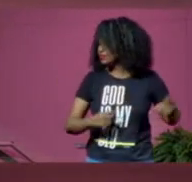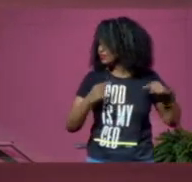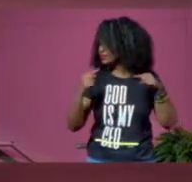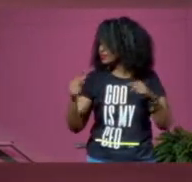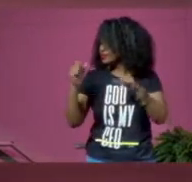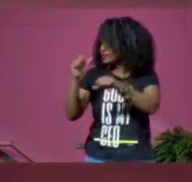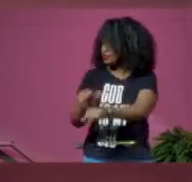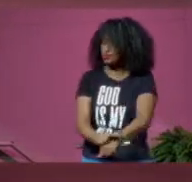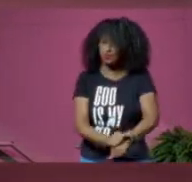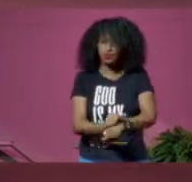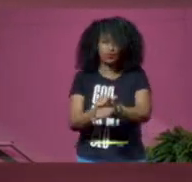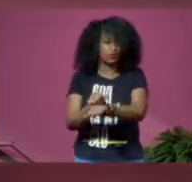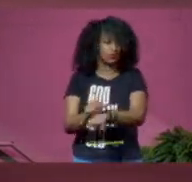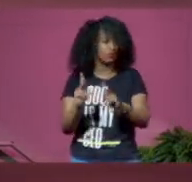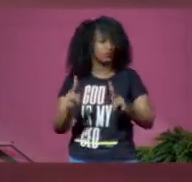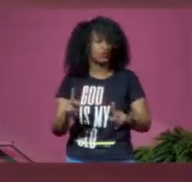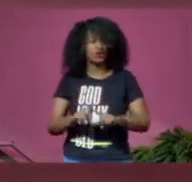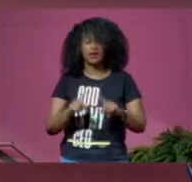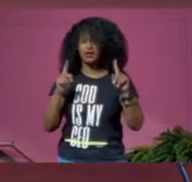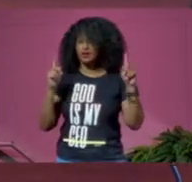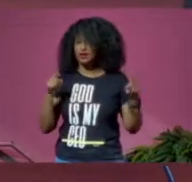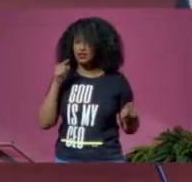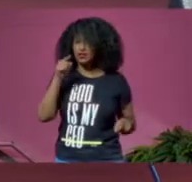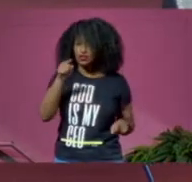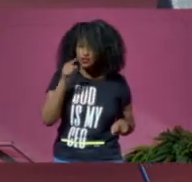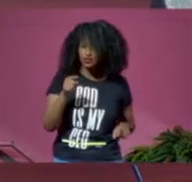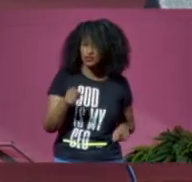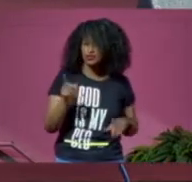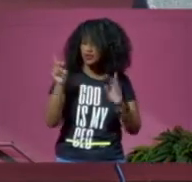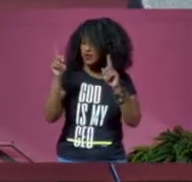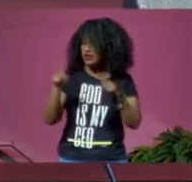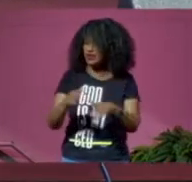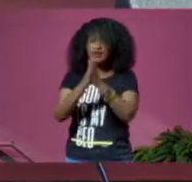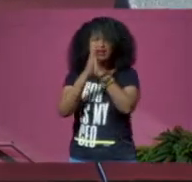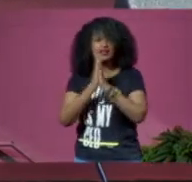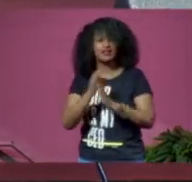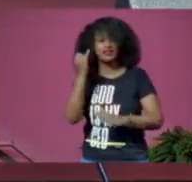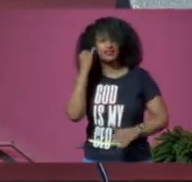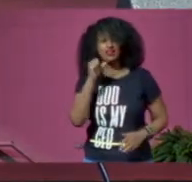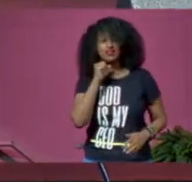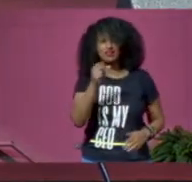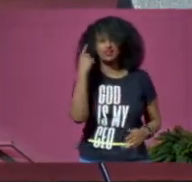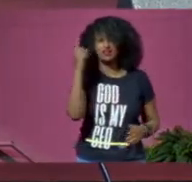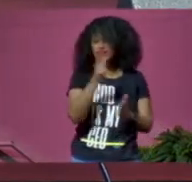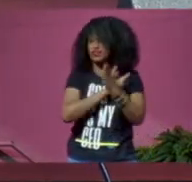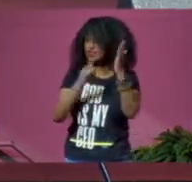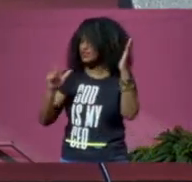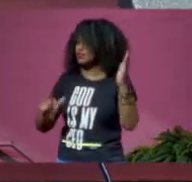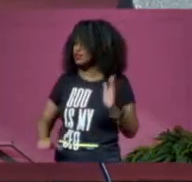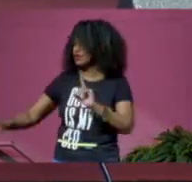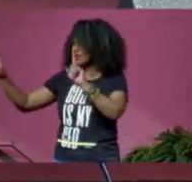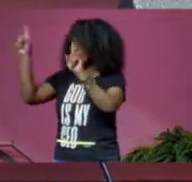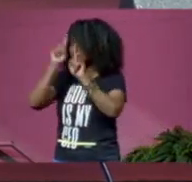know but for whom you are an answered prayer, if it had not been for the Lord on their side.